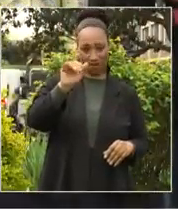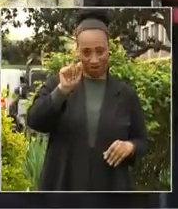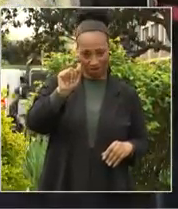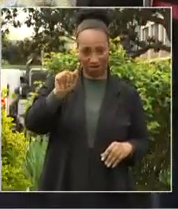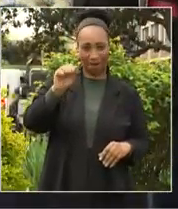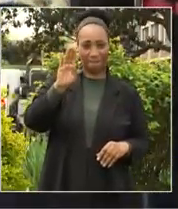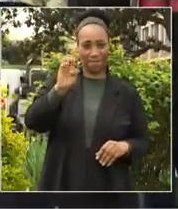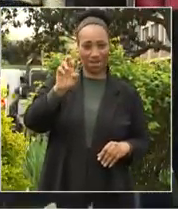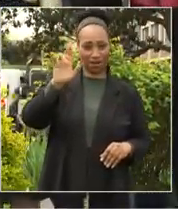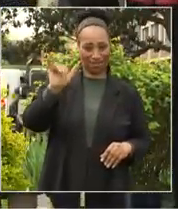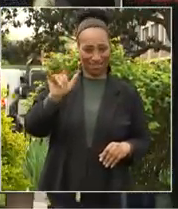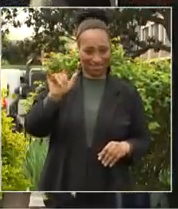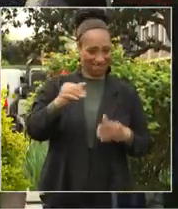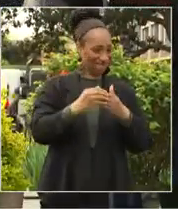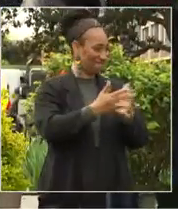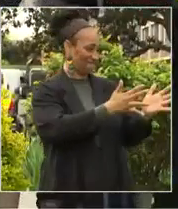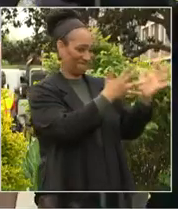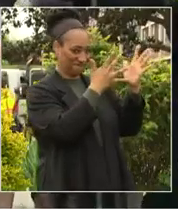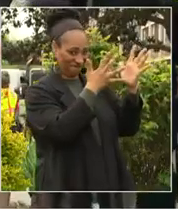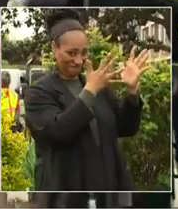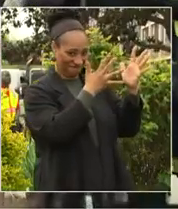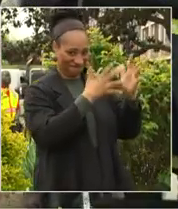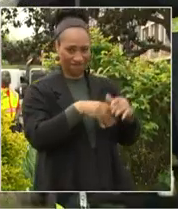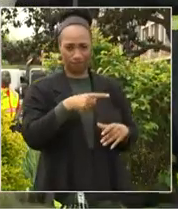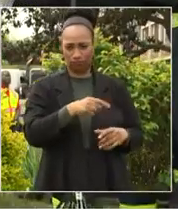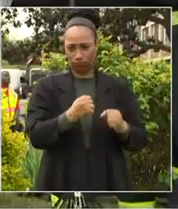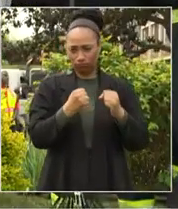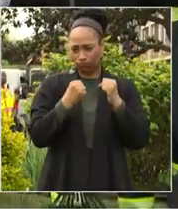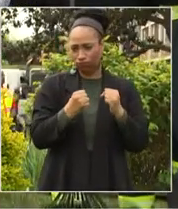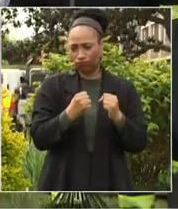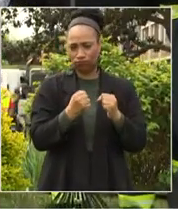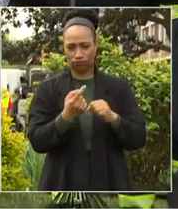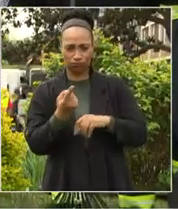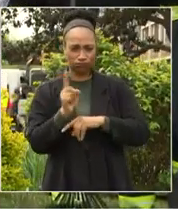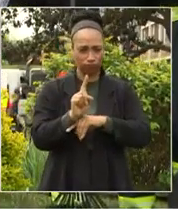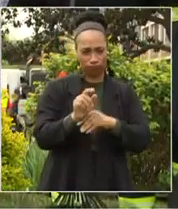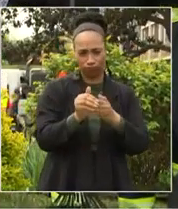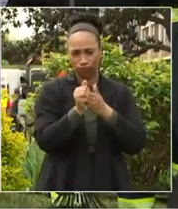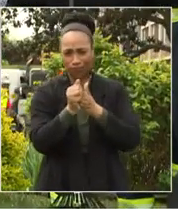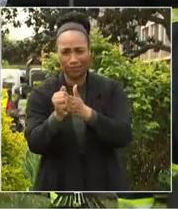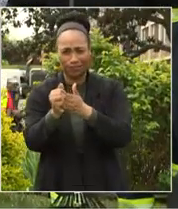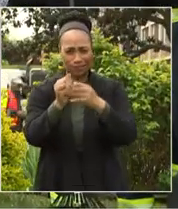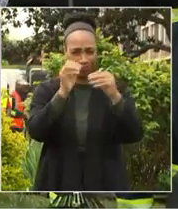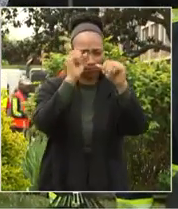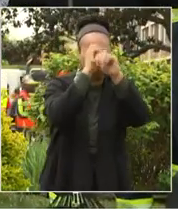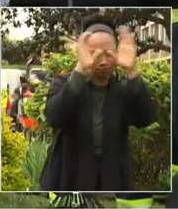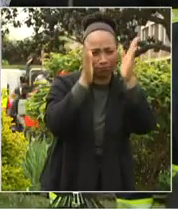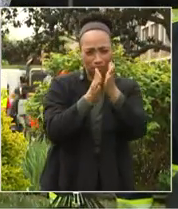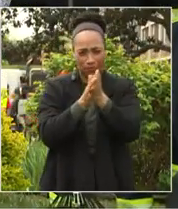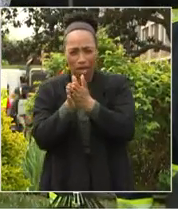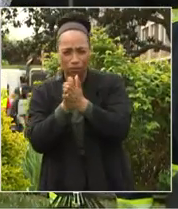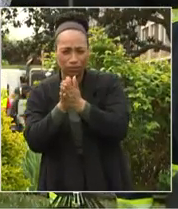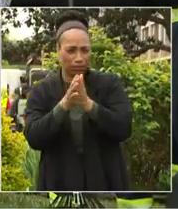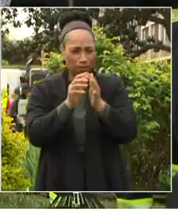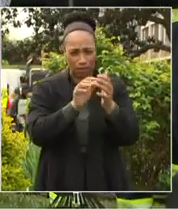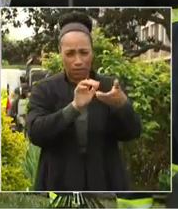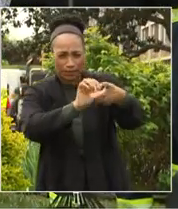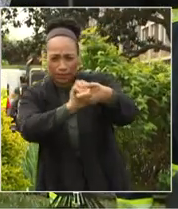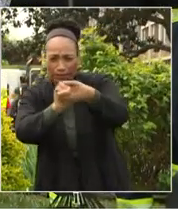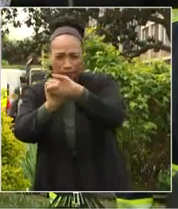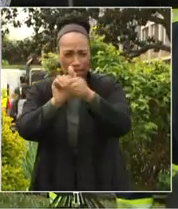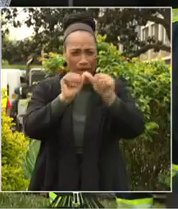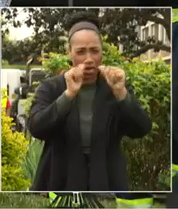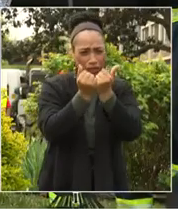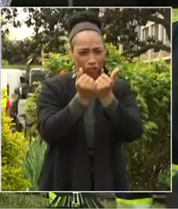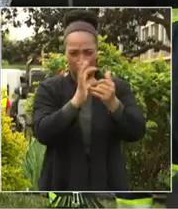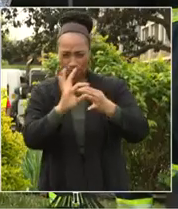and she will help lead our citywide efforts to coordinate across agencies and communities, ensuring that